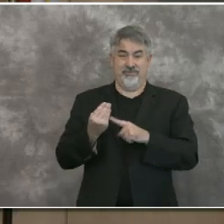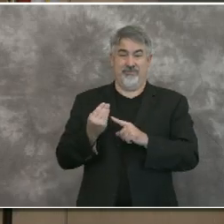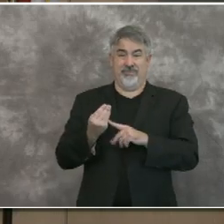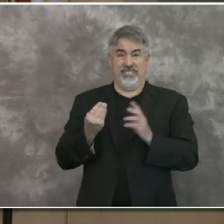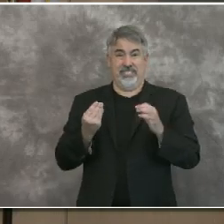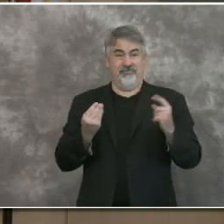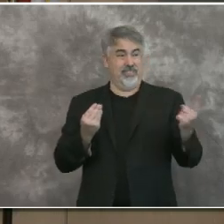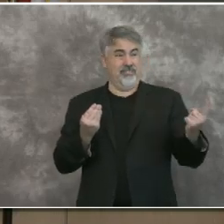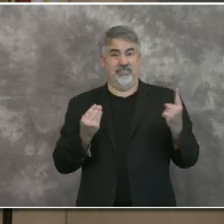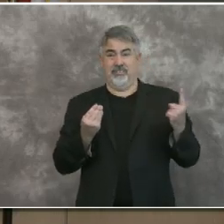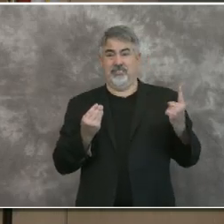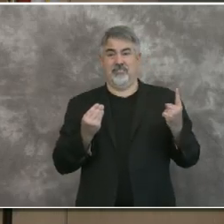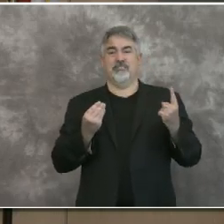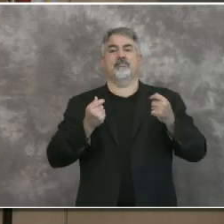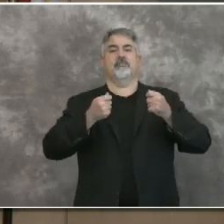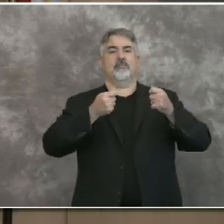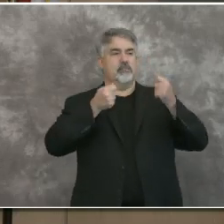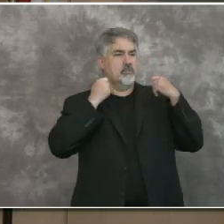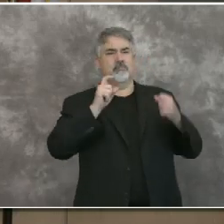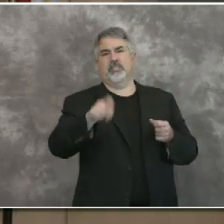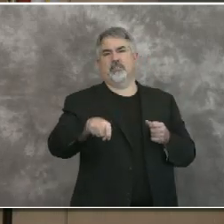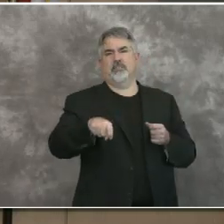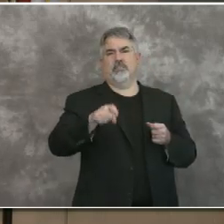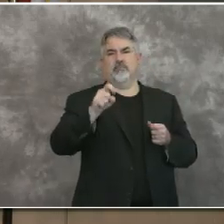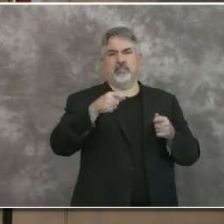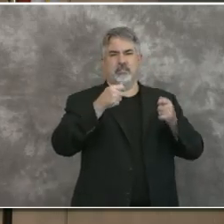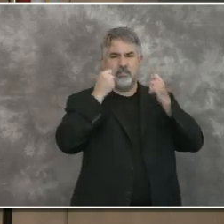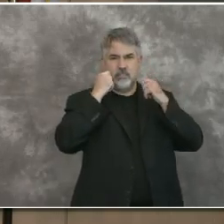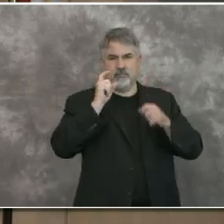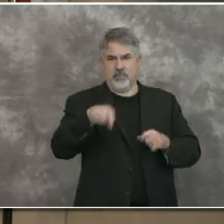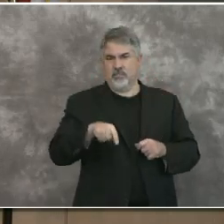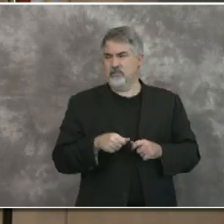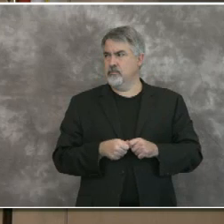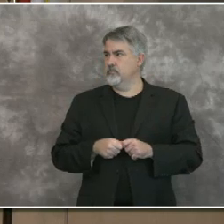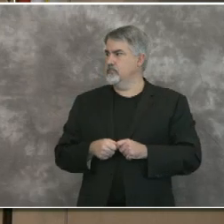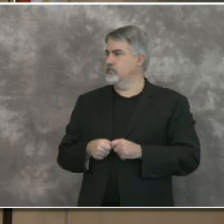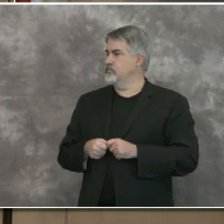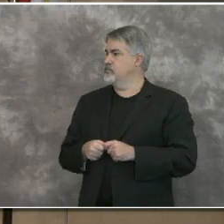they are required to put it on and wear it. Thank you.